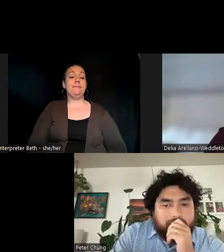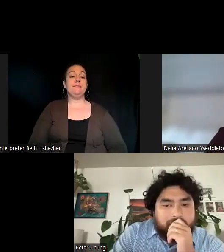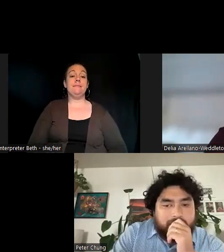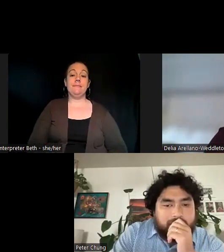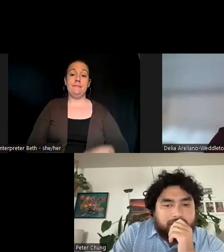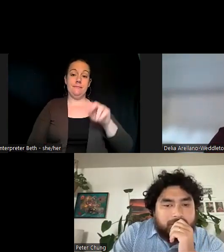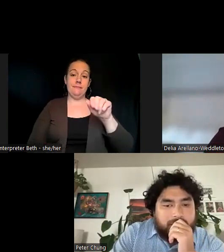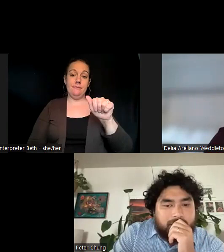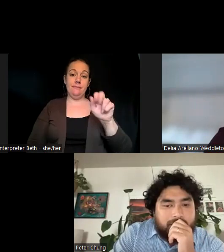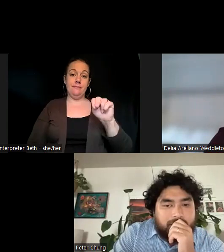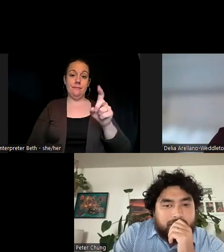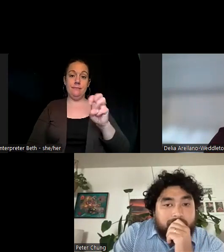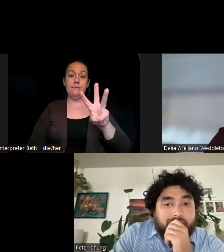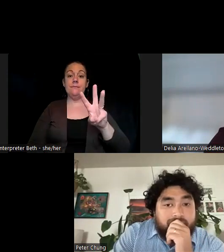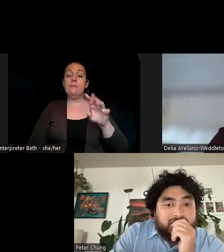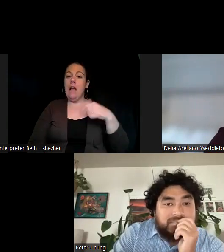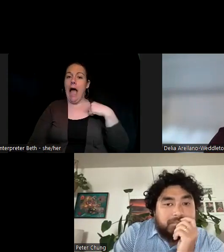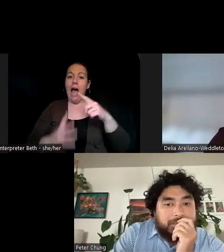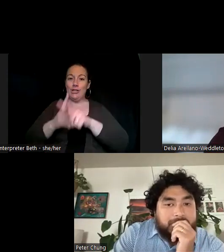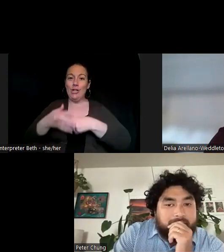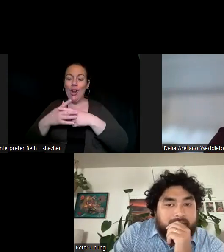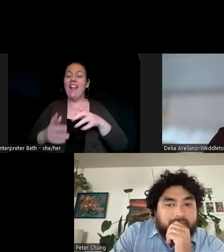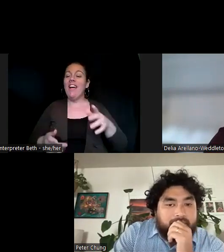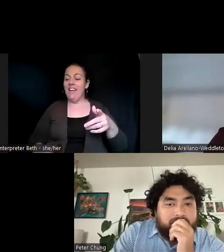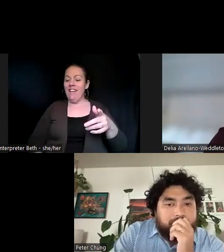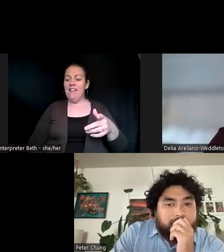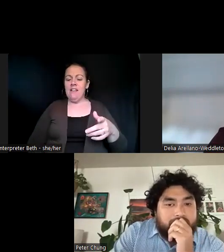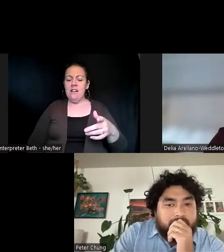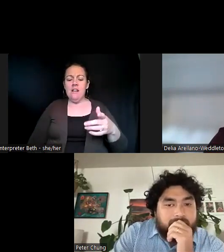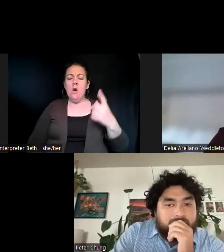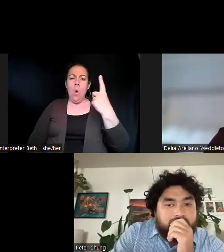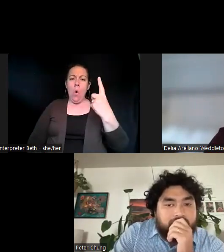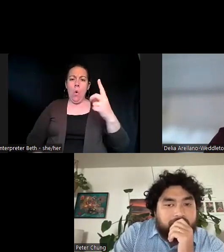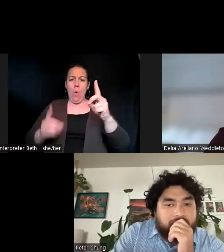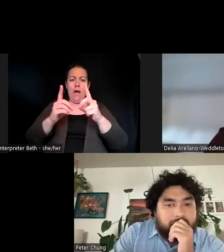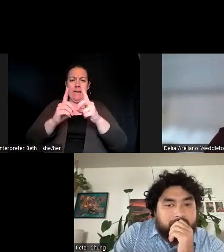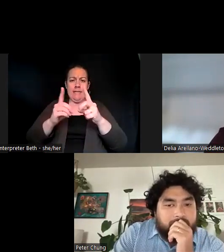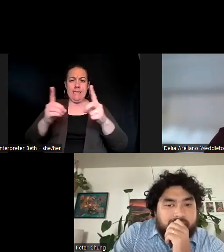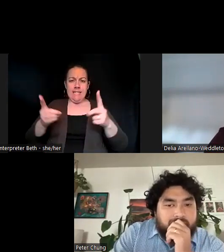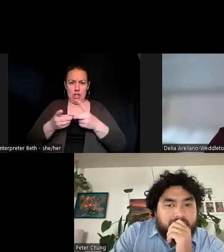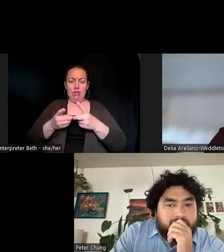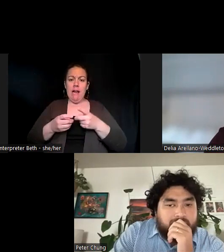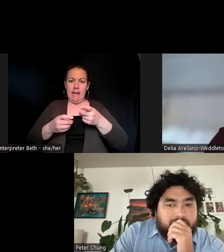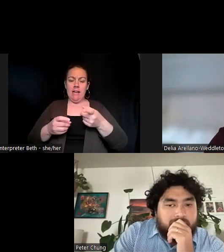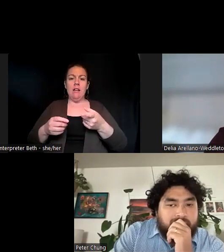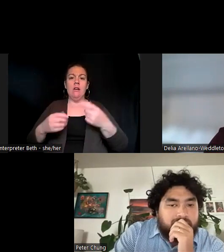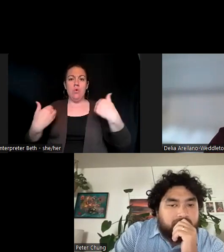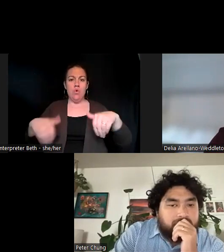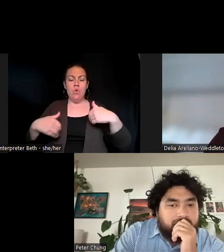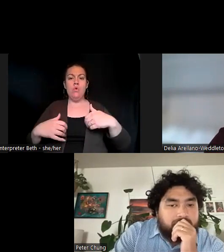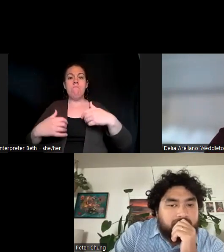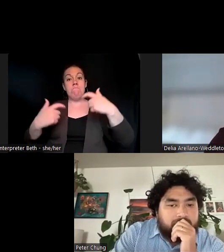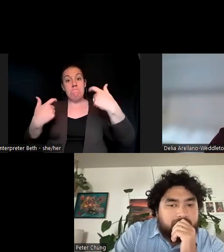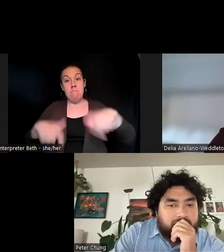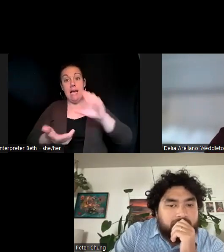Yeah, I'll jump us off here. I know that we had one district that made a major investment in teletherapy services that